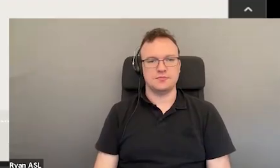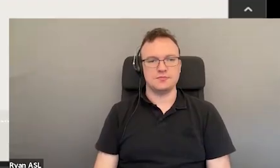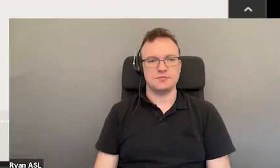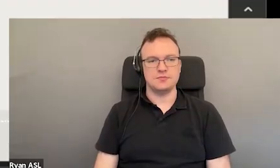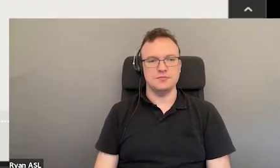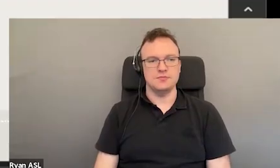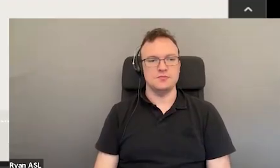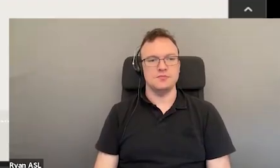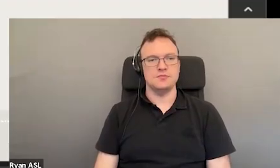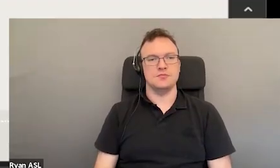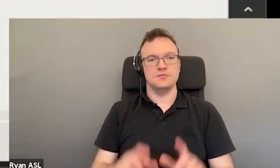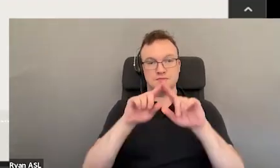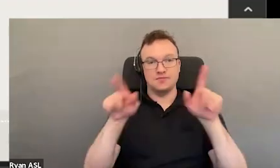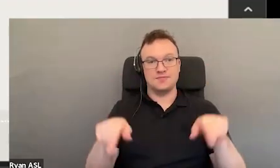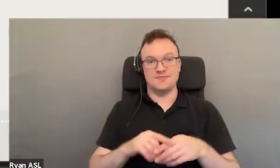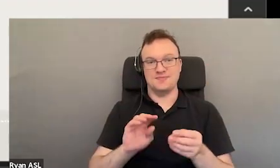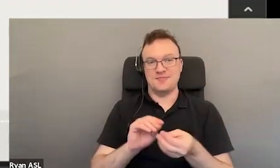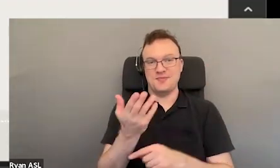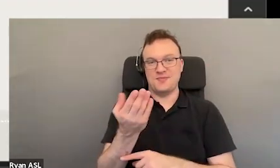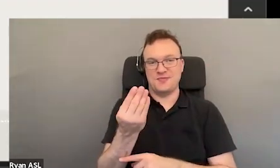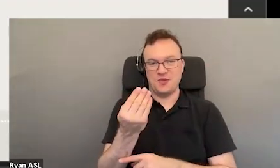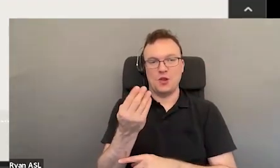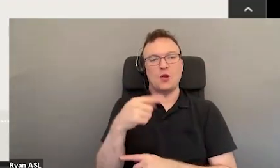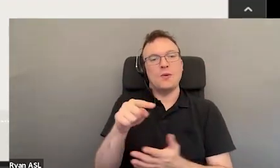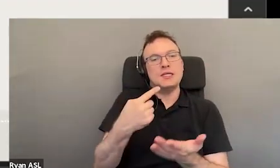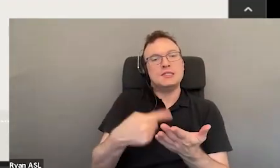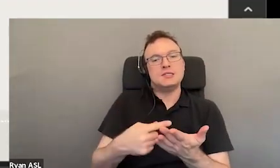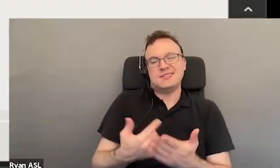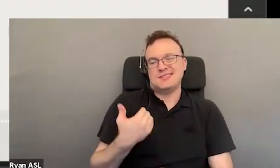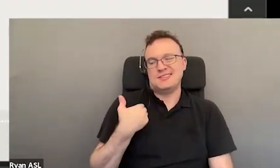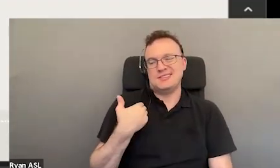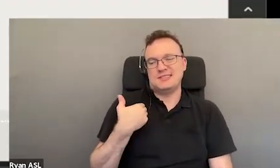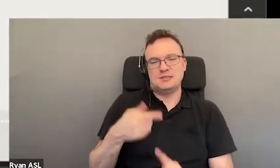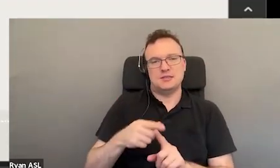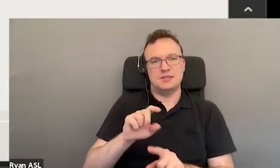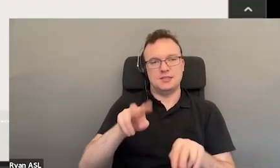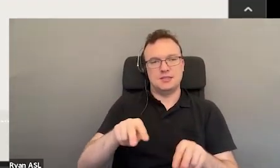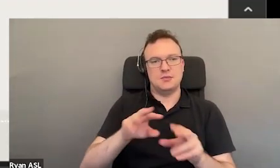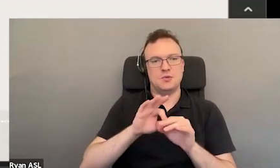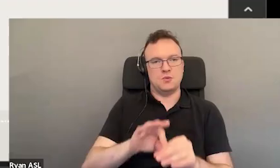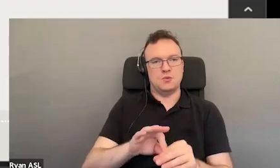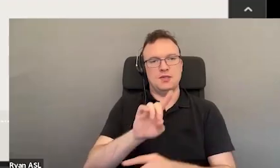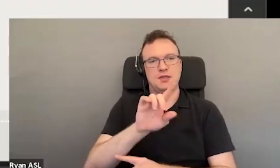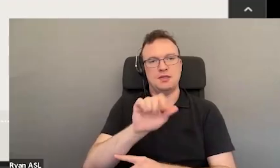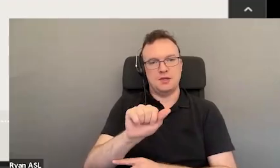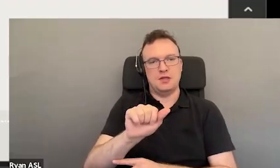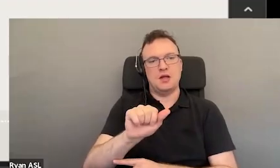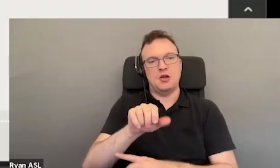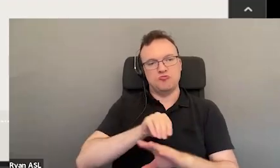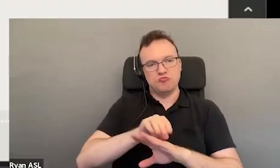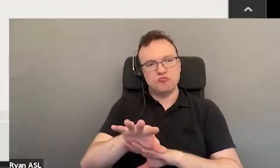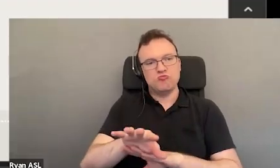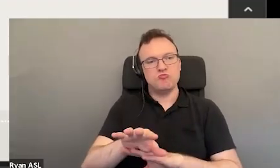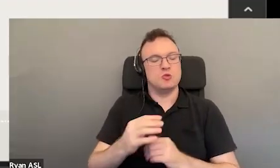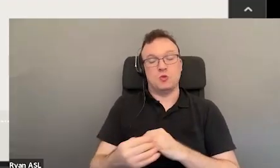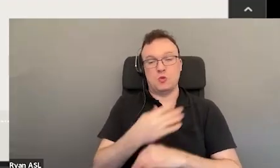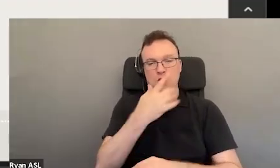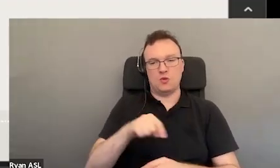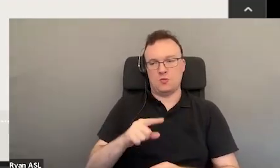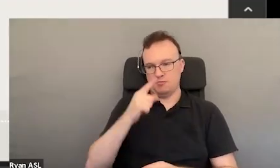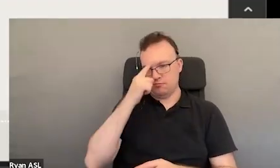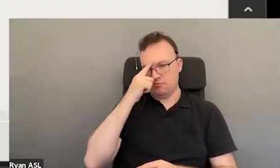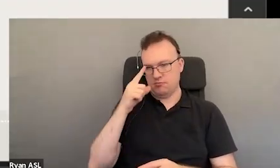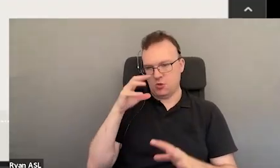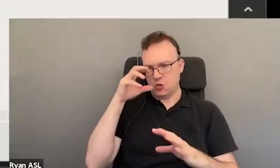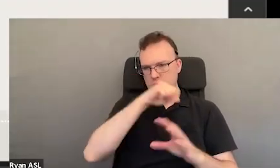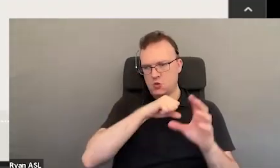So slide 14, we discussed that stigma around disability can cause us to make assumptions about